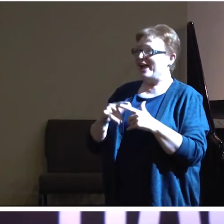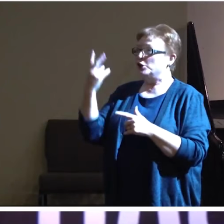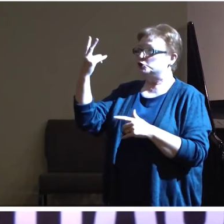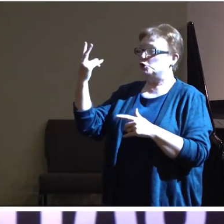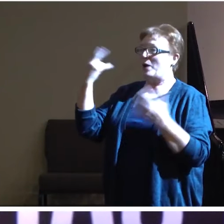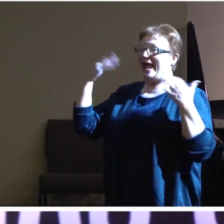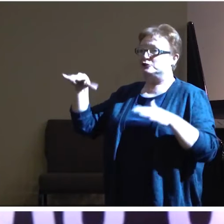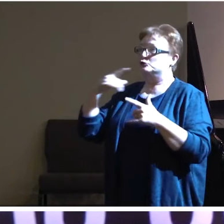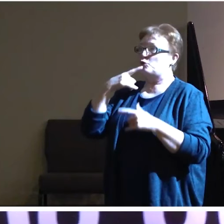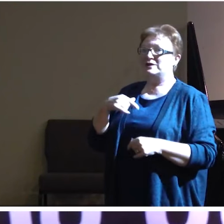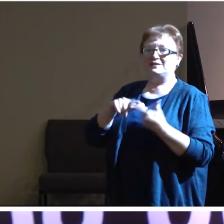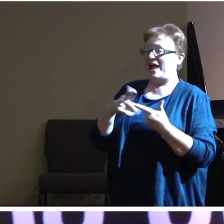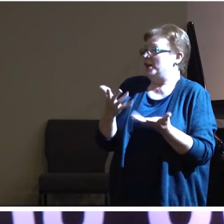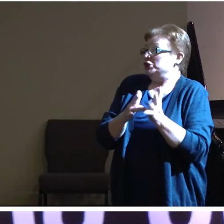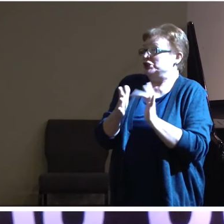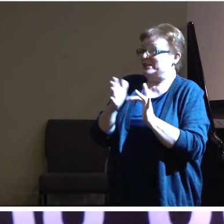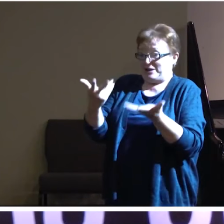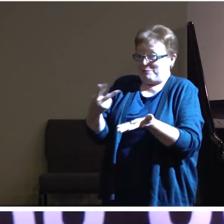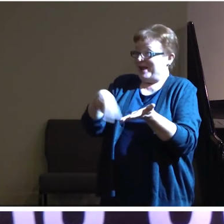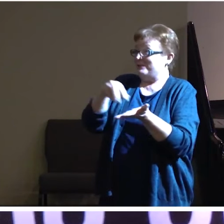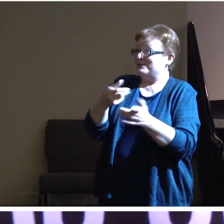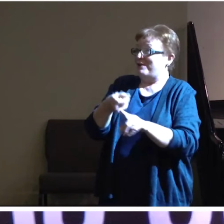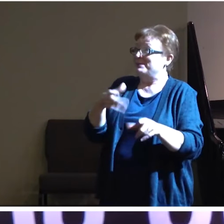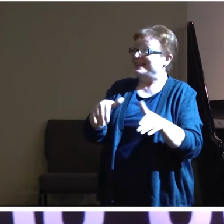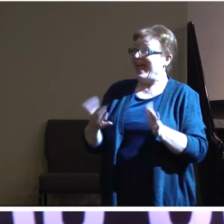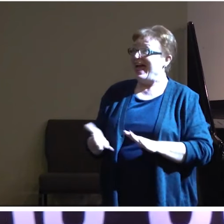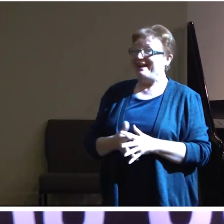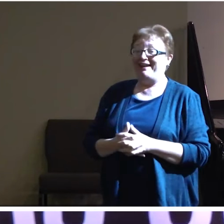told us Jesus had been resurrected from the dead.